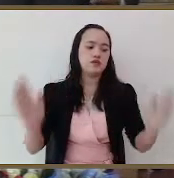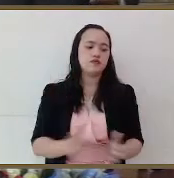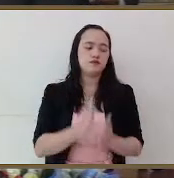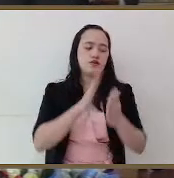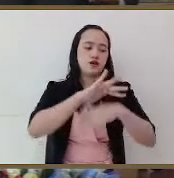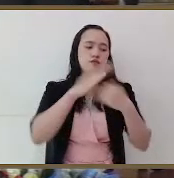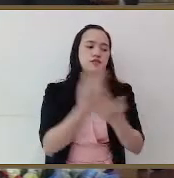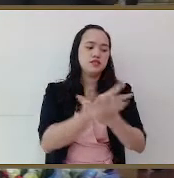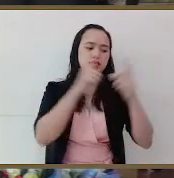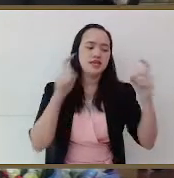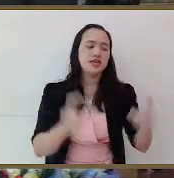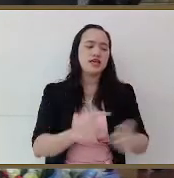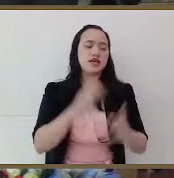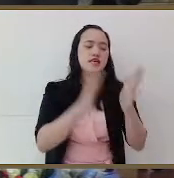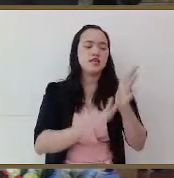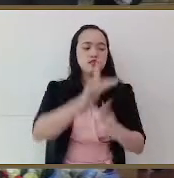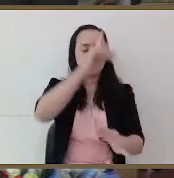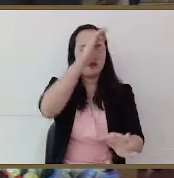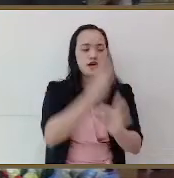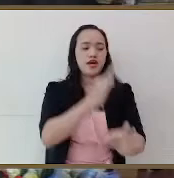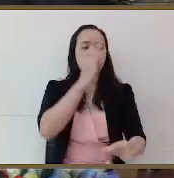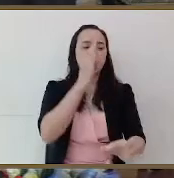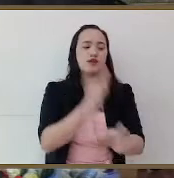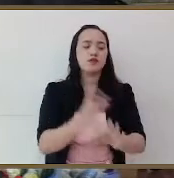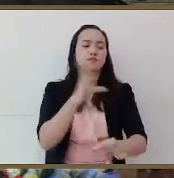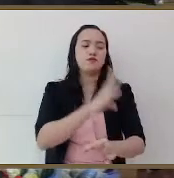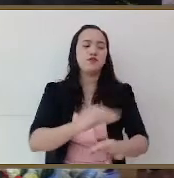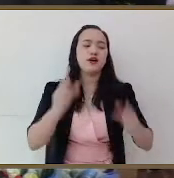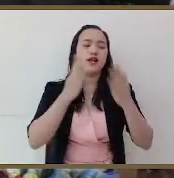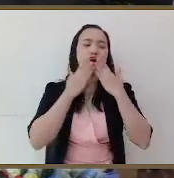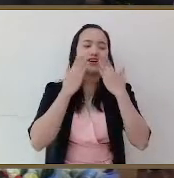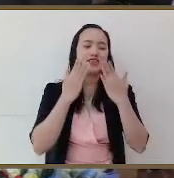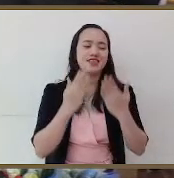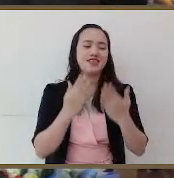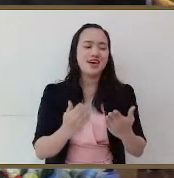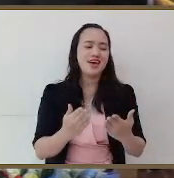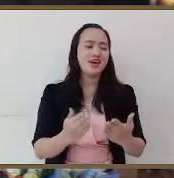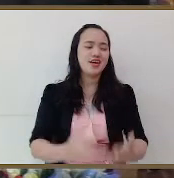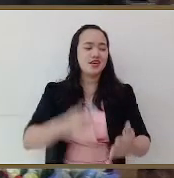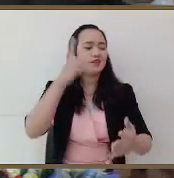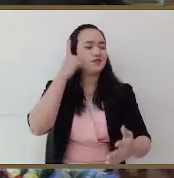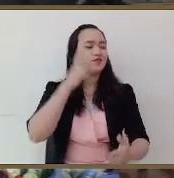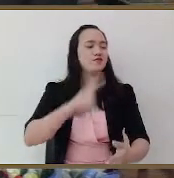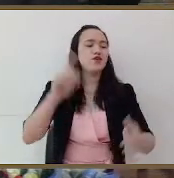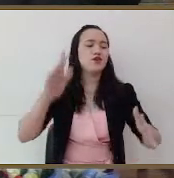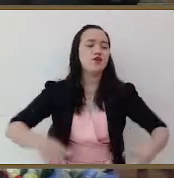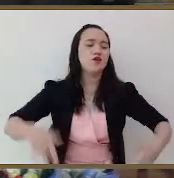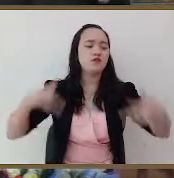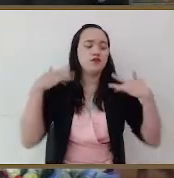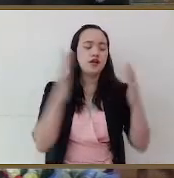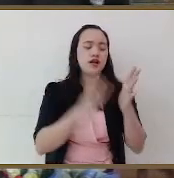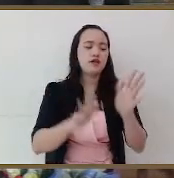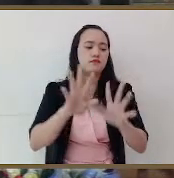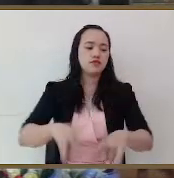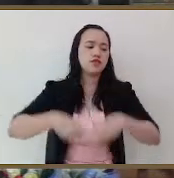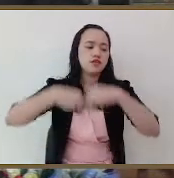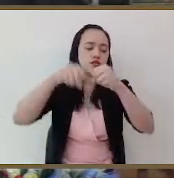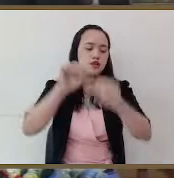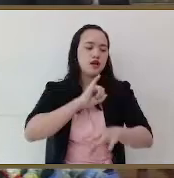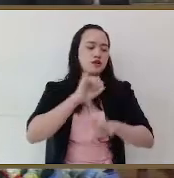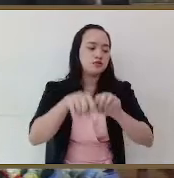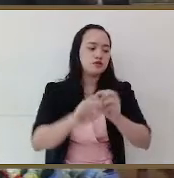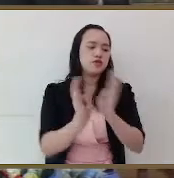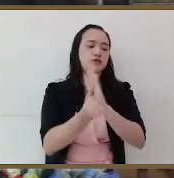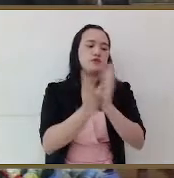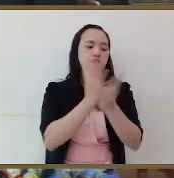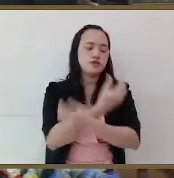He paid for every sin. He's faithful, and I'm grateful for the life that He gave so that